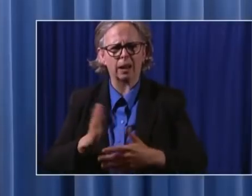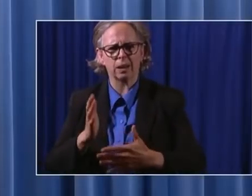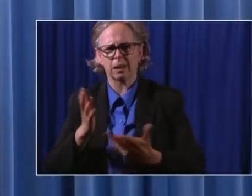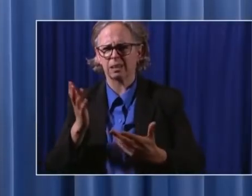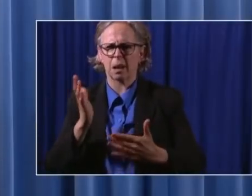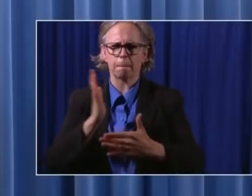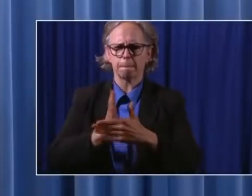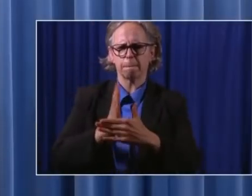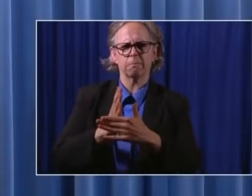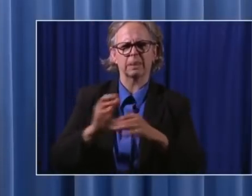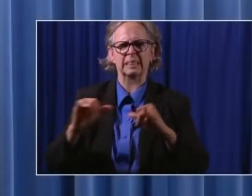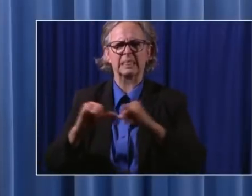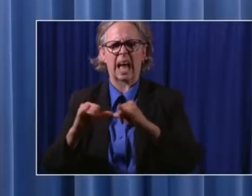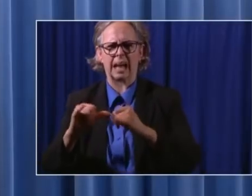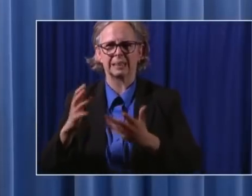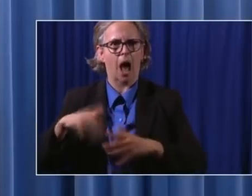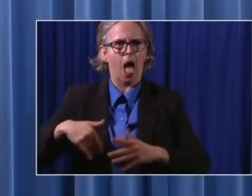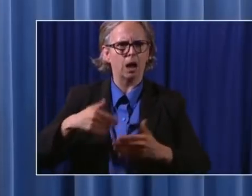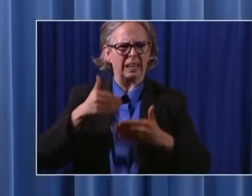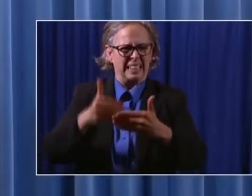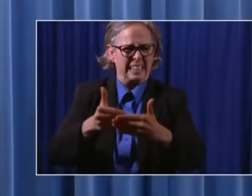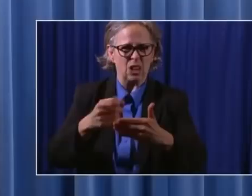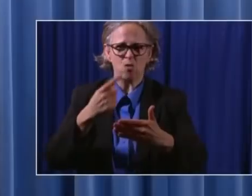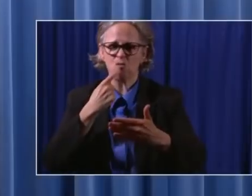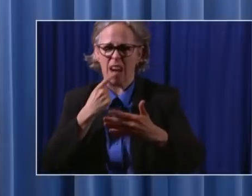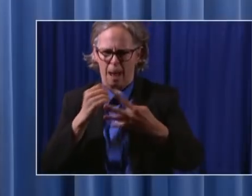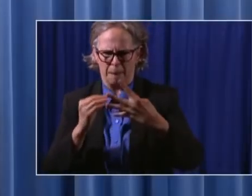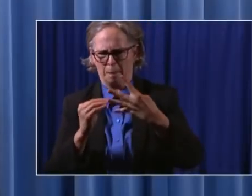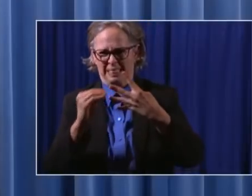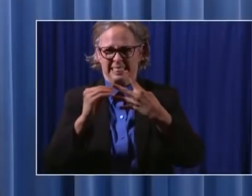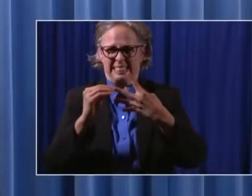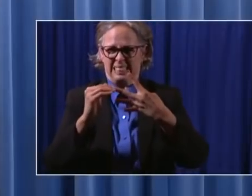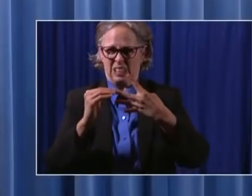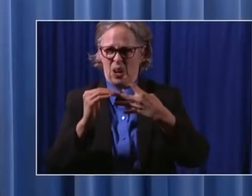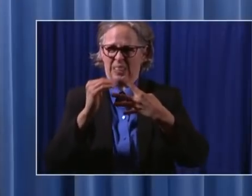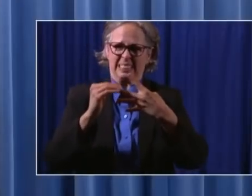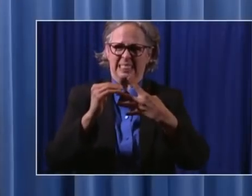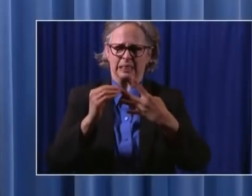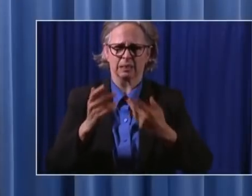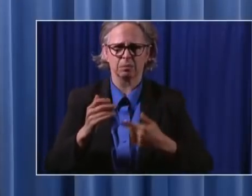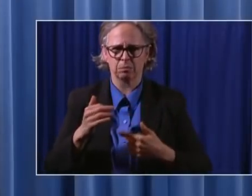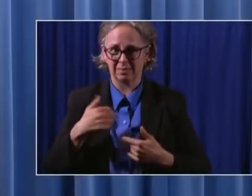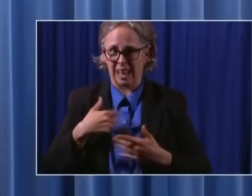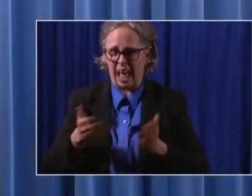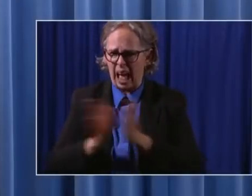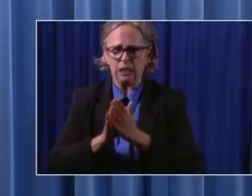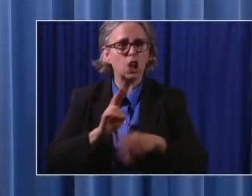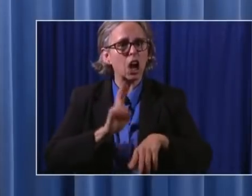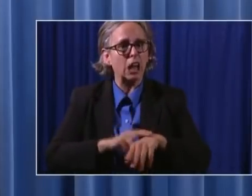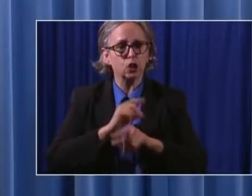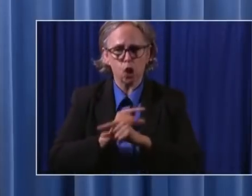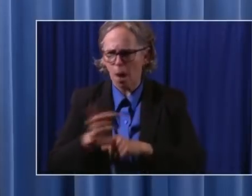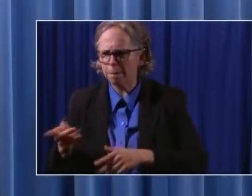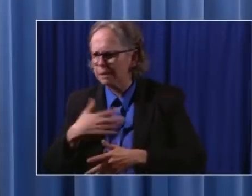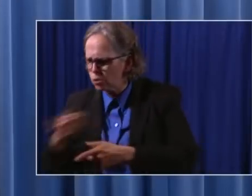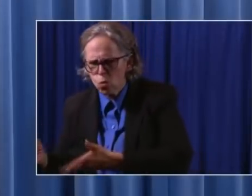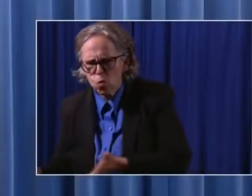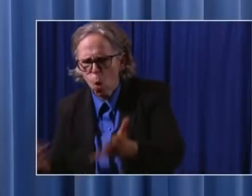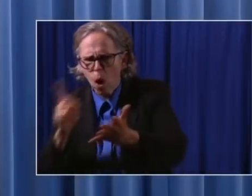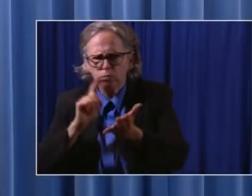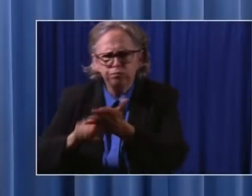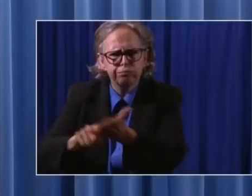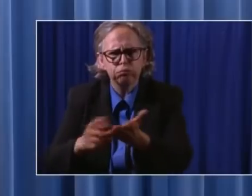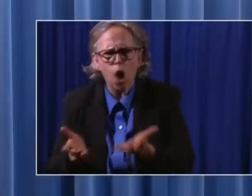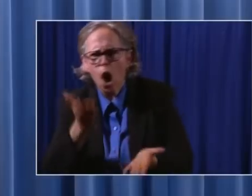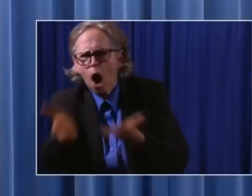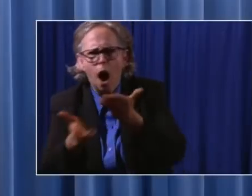red, and talk to the local officials and see, do you need more testing in the county? Can we come in for a day? Do you want us to come in? You want the Guard